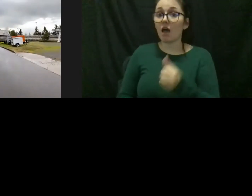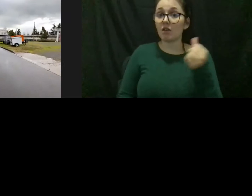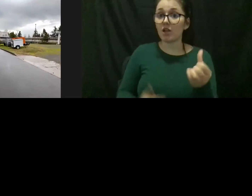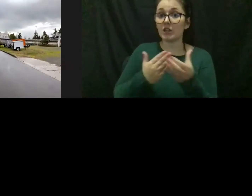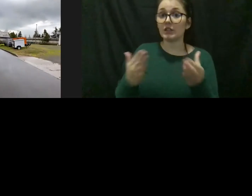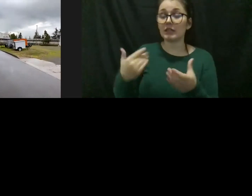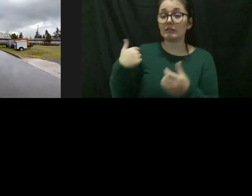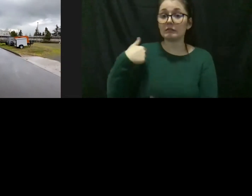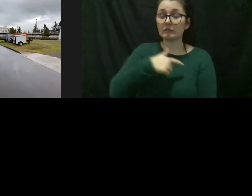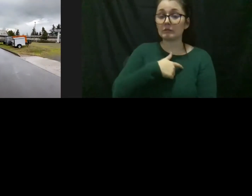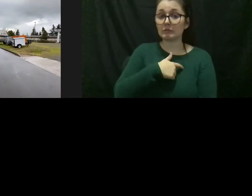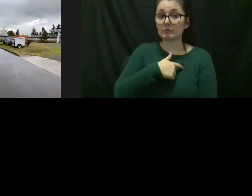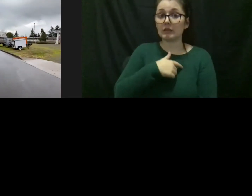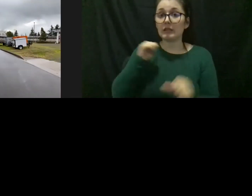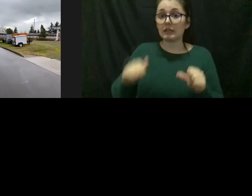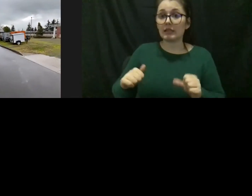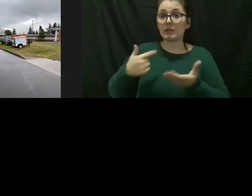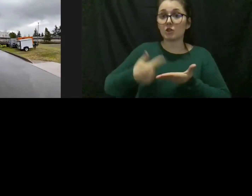about from